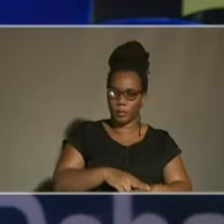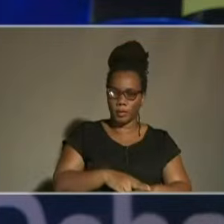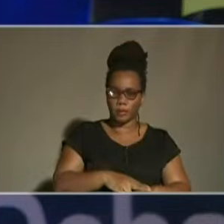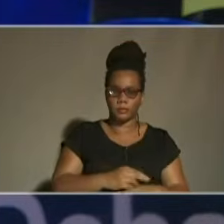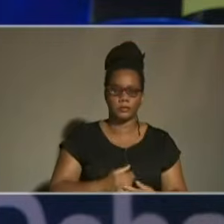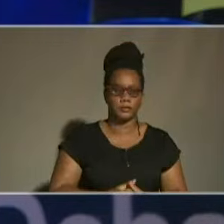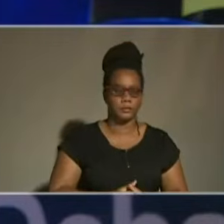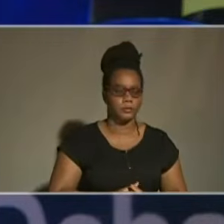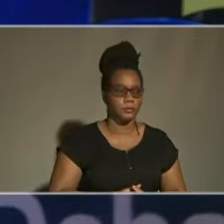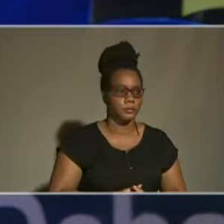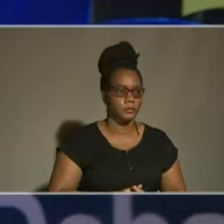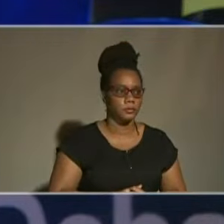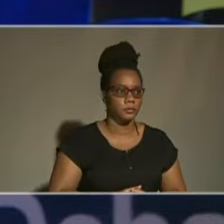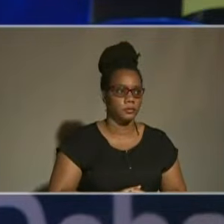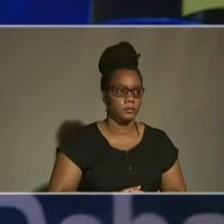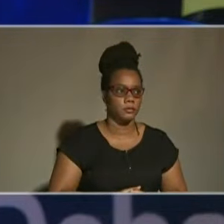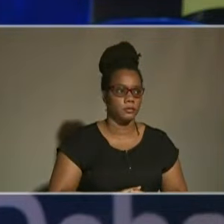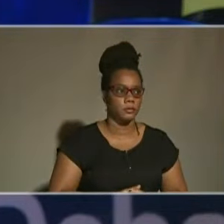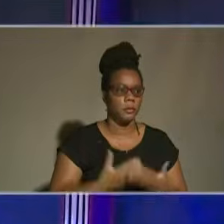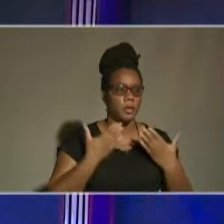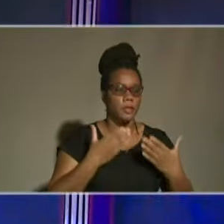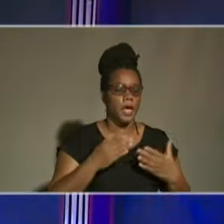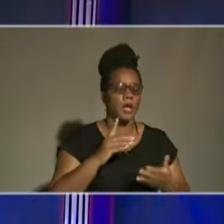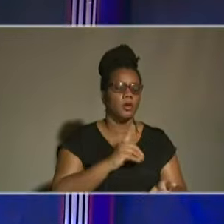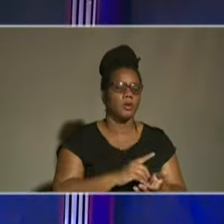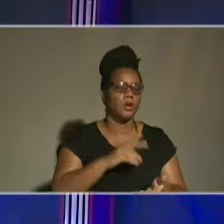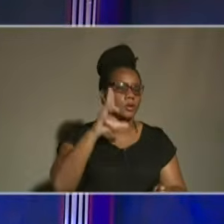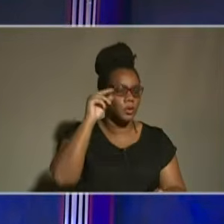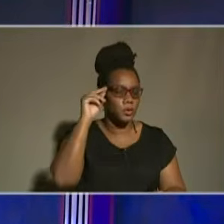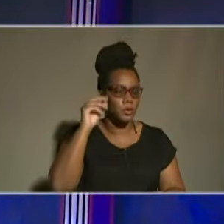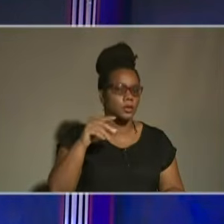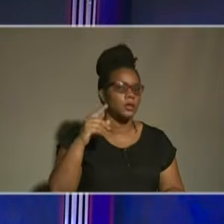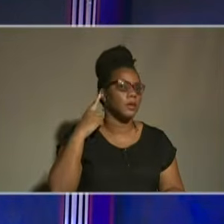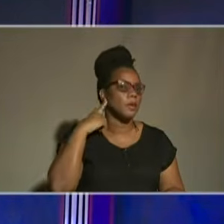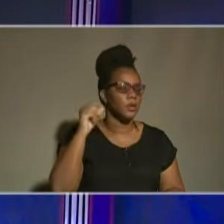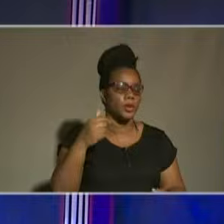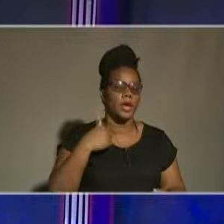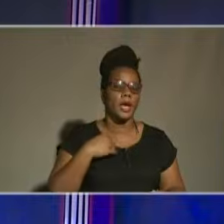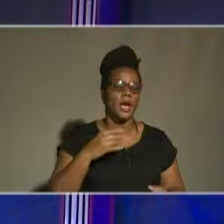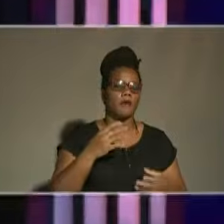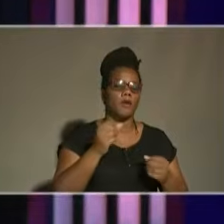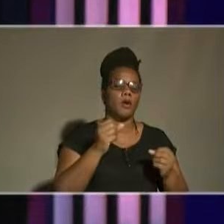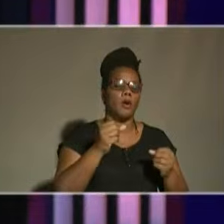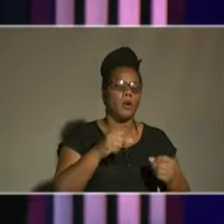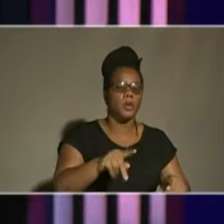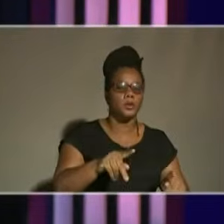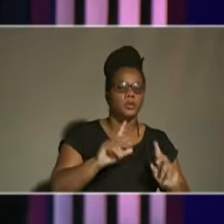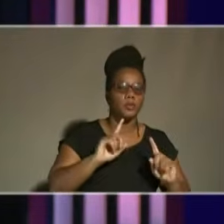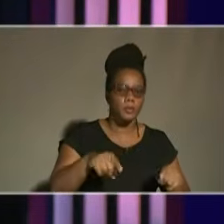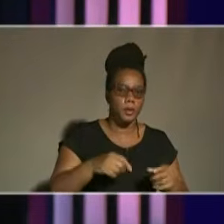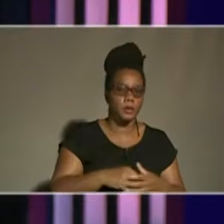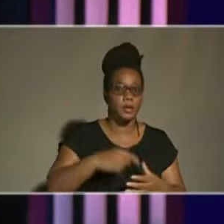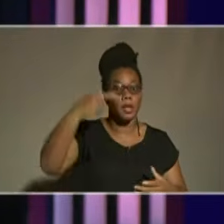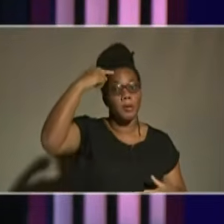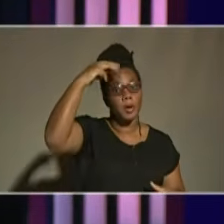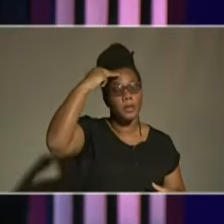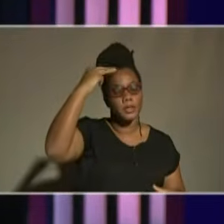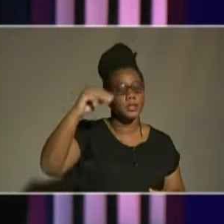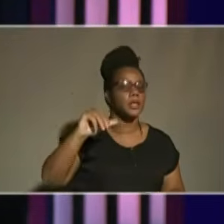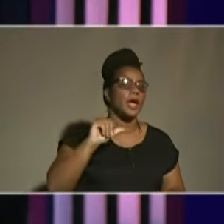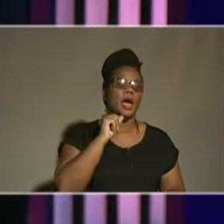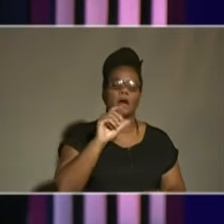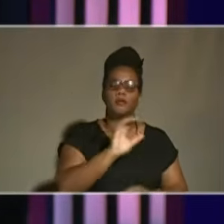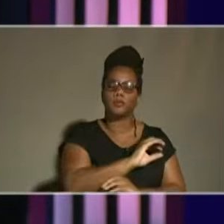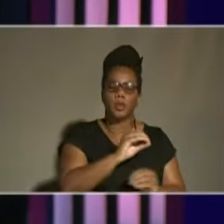Dr. Holness. Mr. Golding has an opportunity to respond. The Prime Minister has no interest in